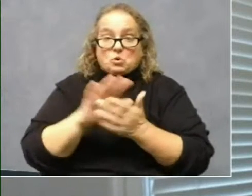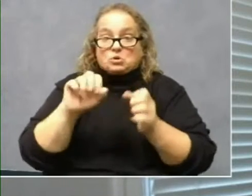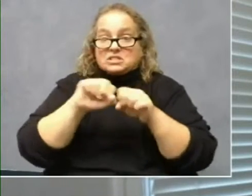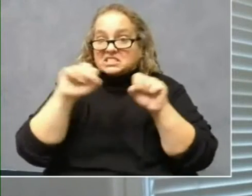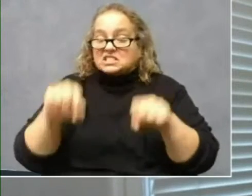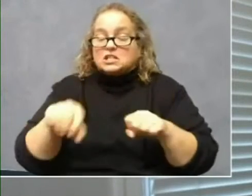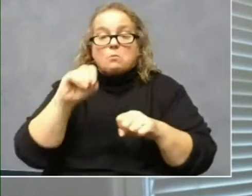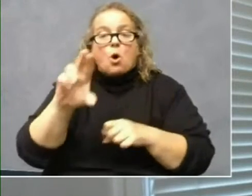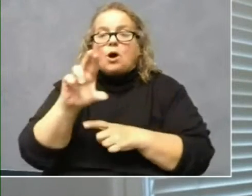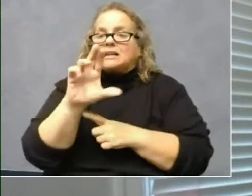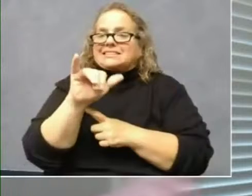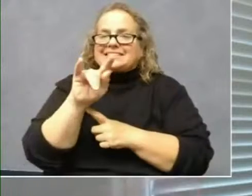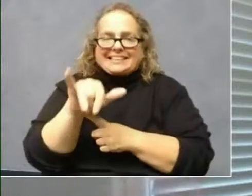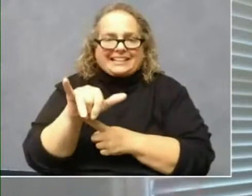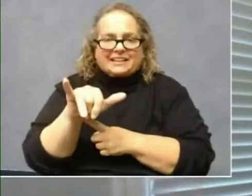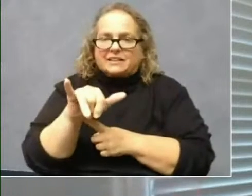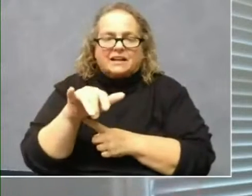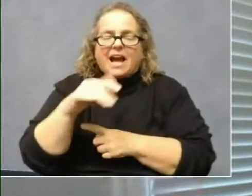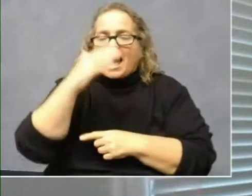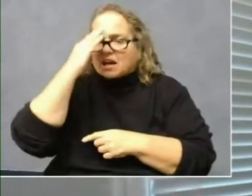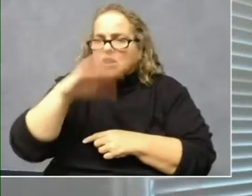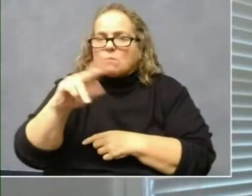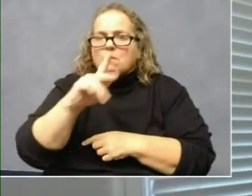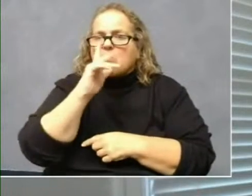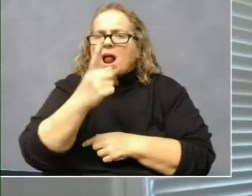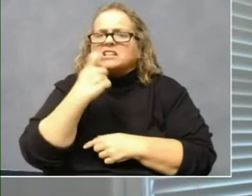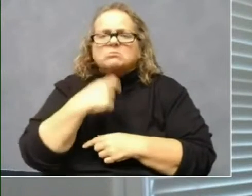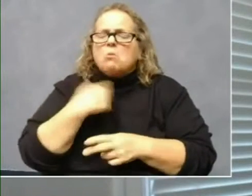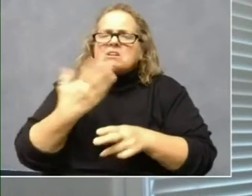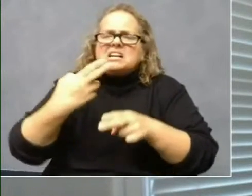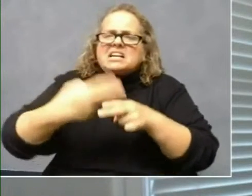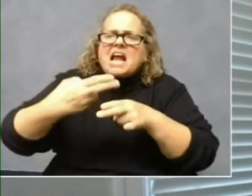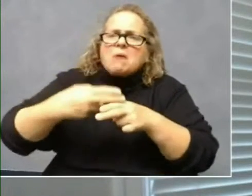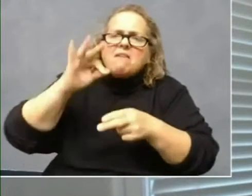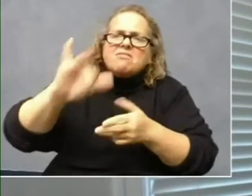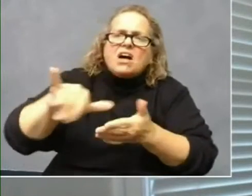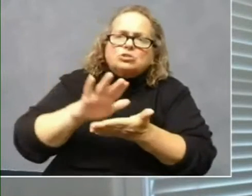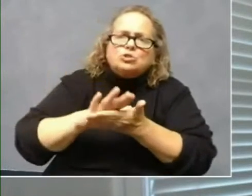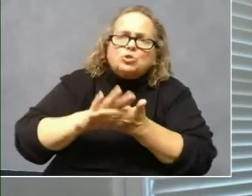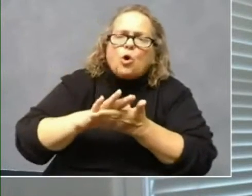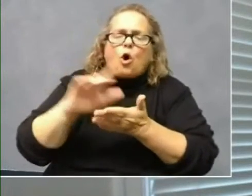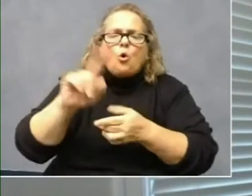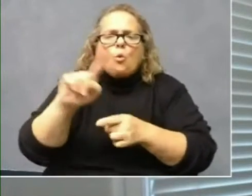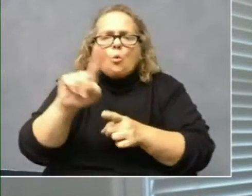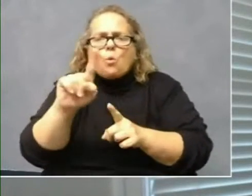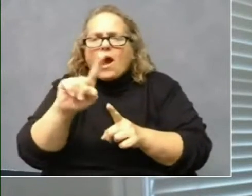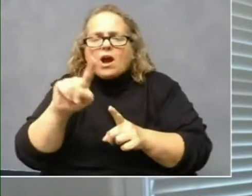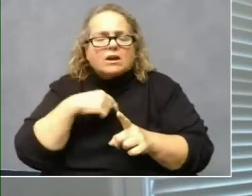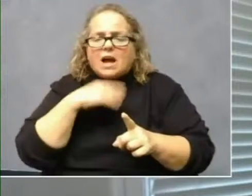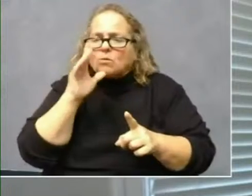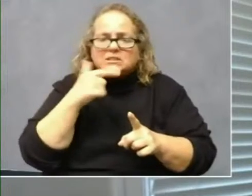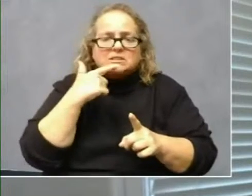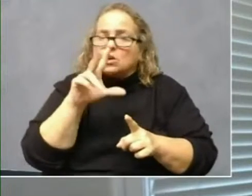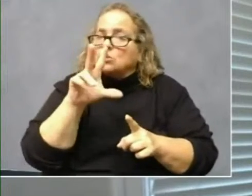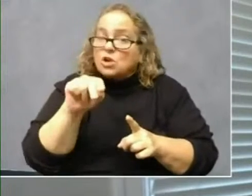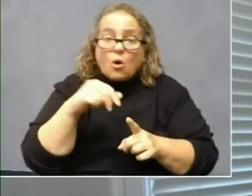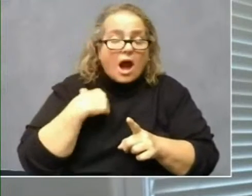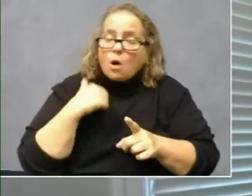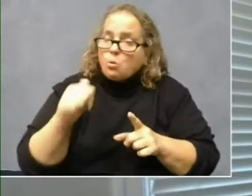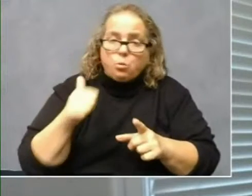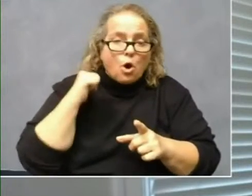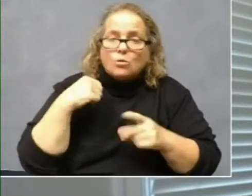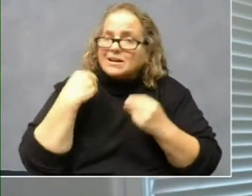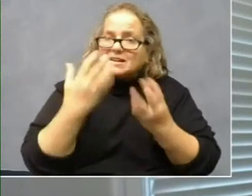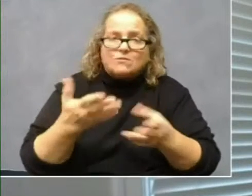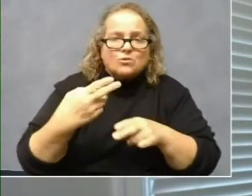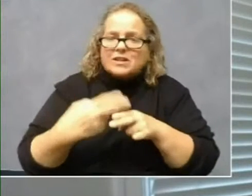we want to know the names of the schools, we want to know the names of the locations. And I'm going to decline to provide that because this is not about trying to